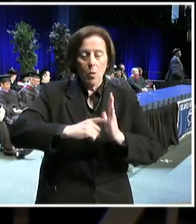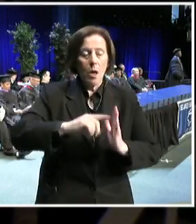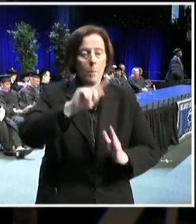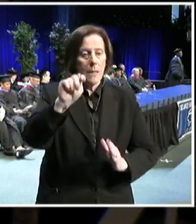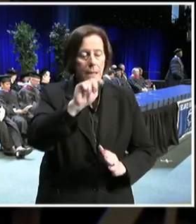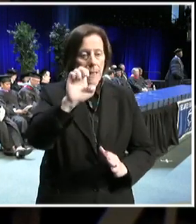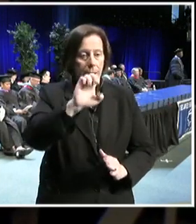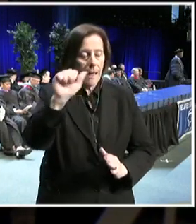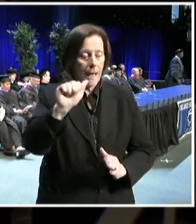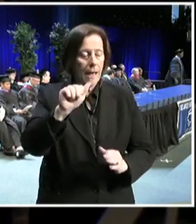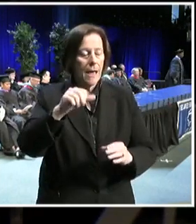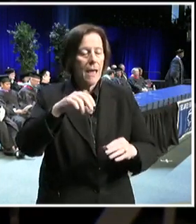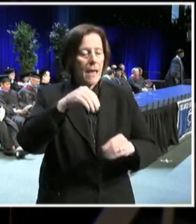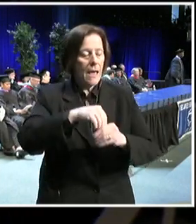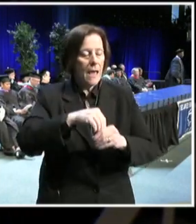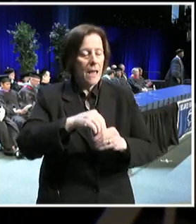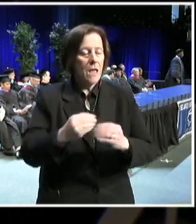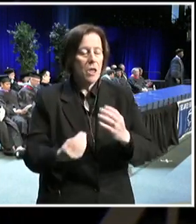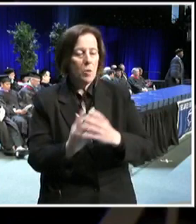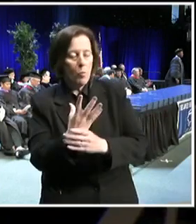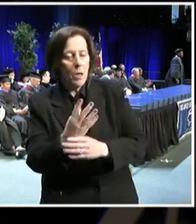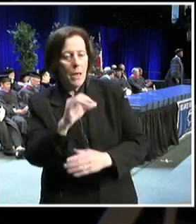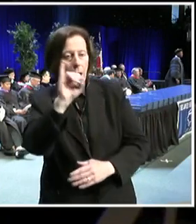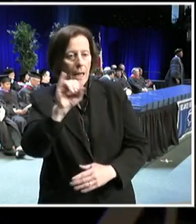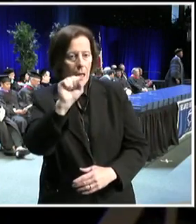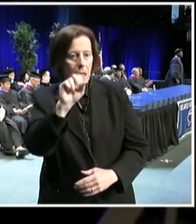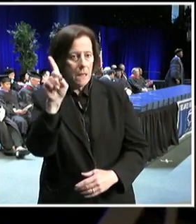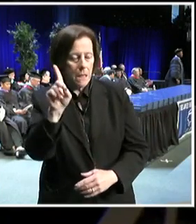and the Spring Independent School District.